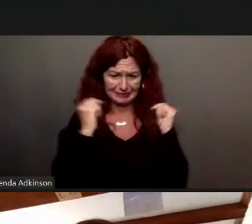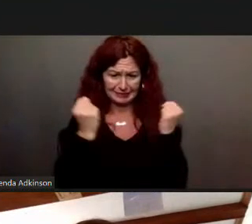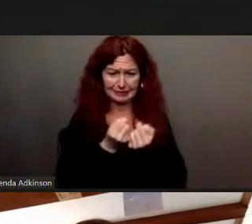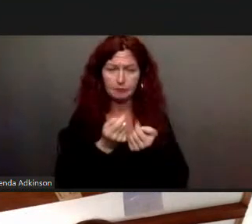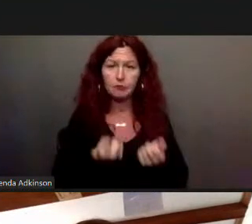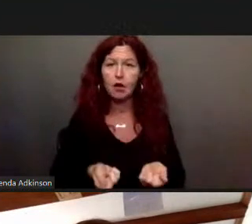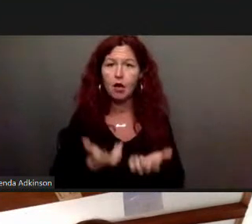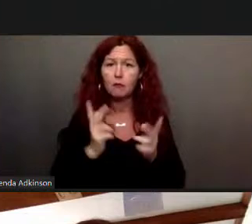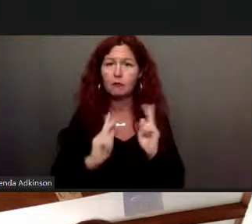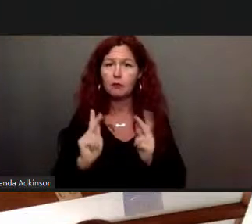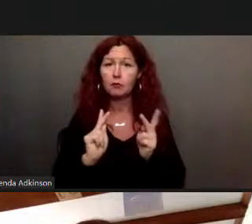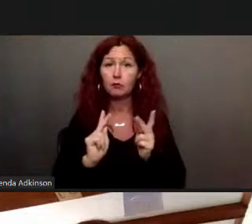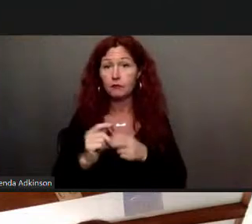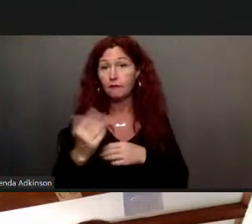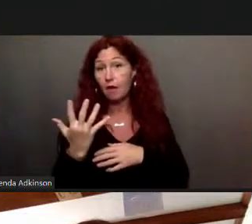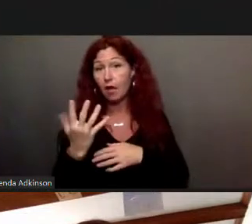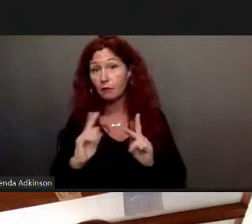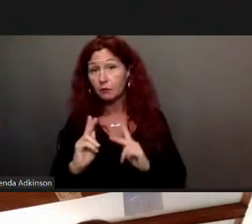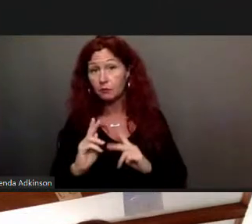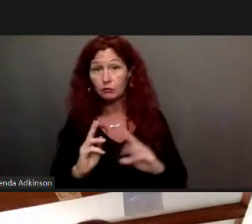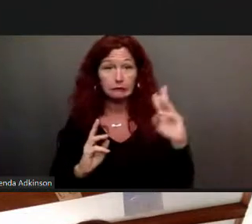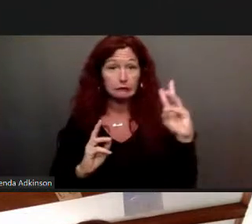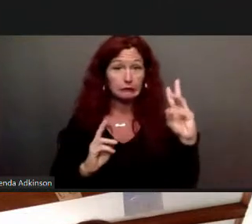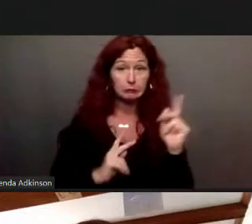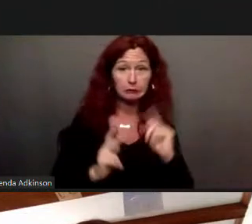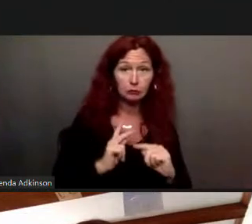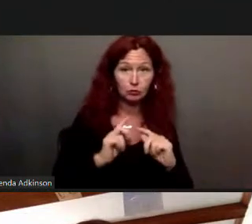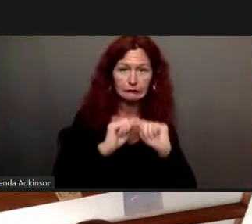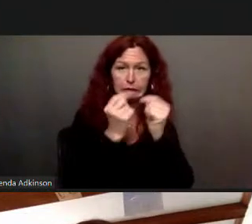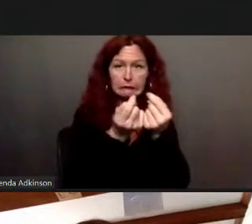specific teams will be in different neighborhoods?